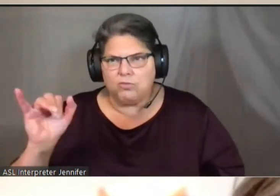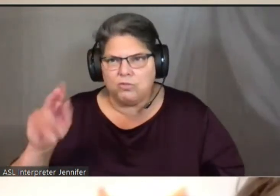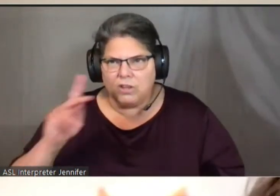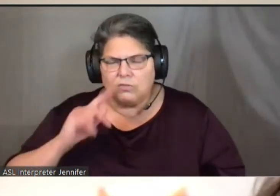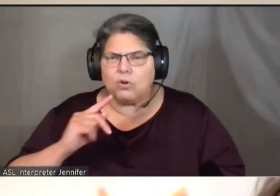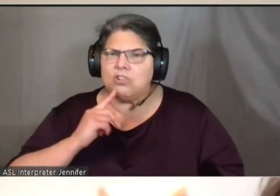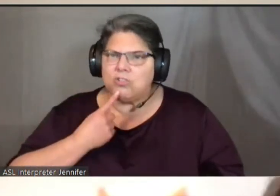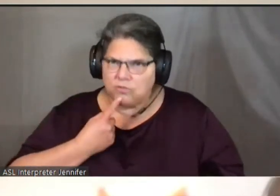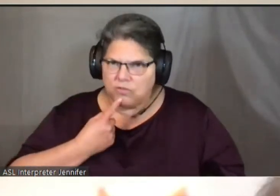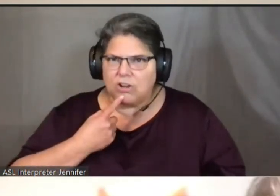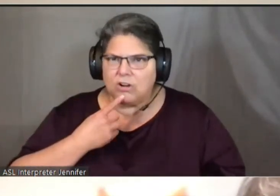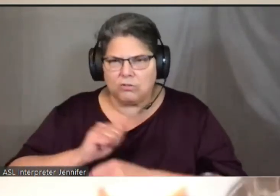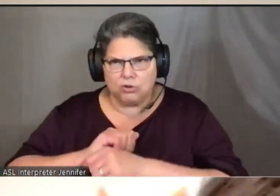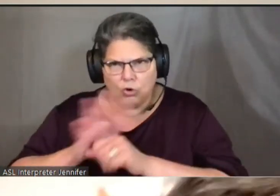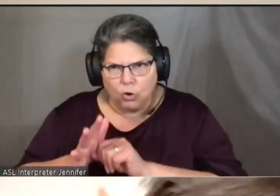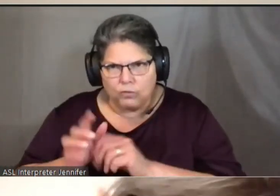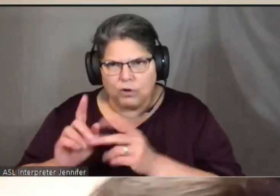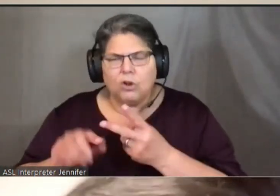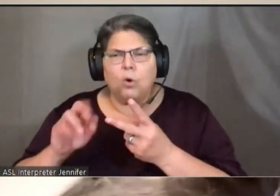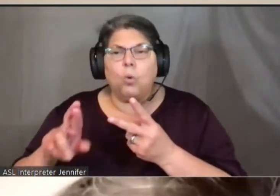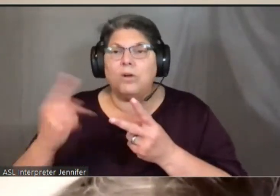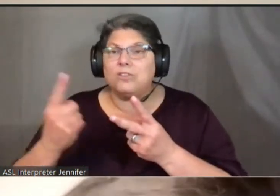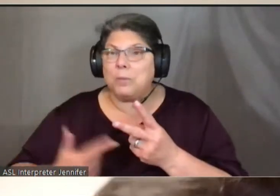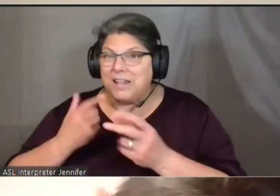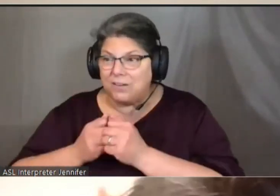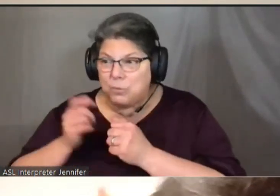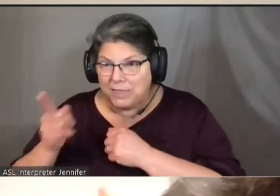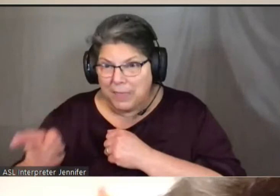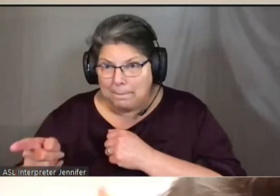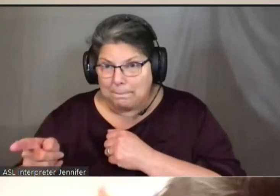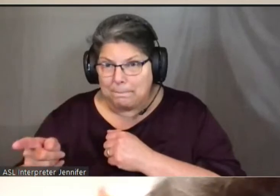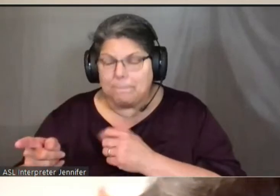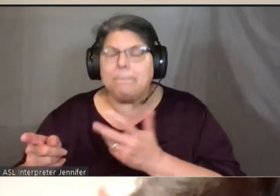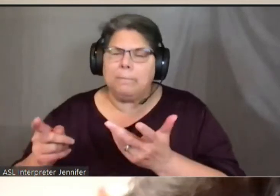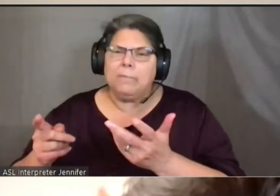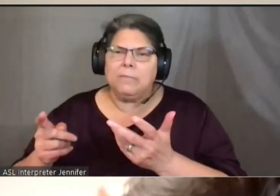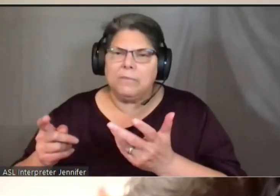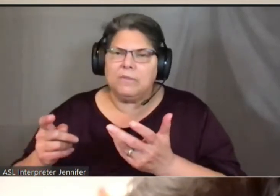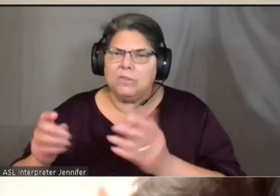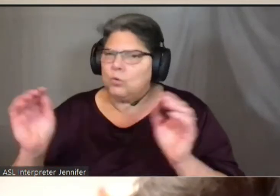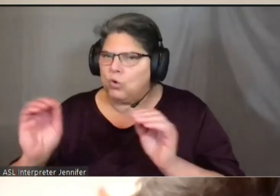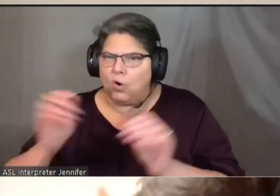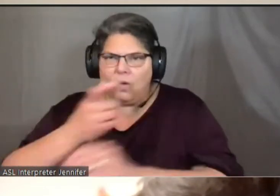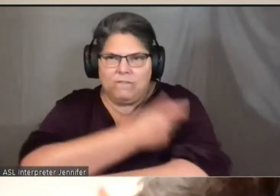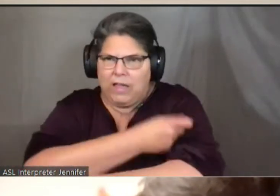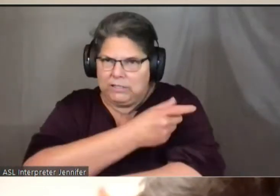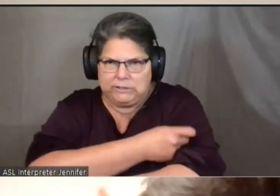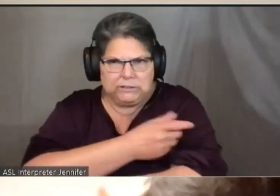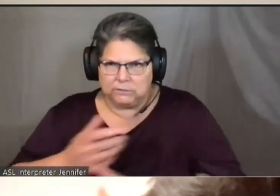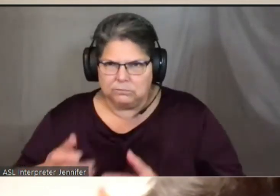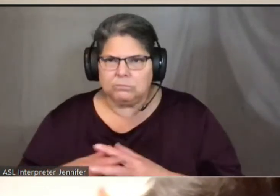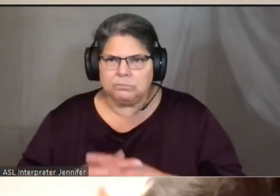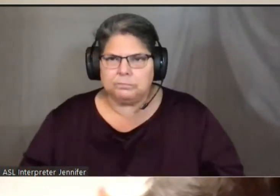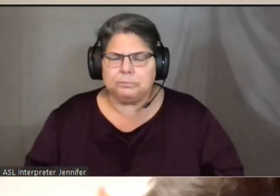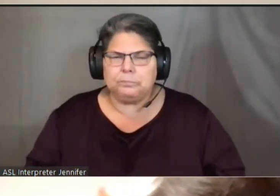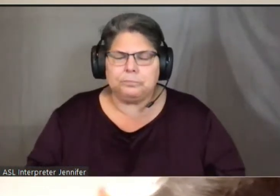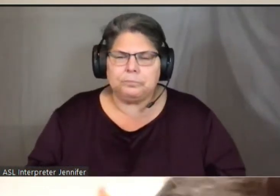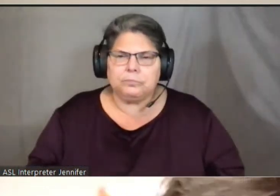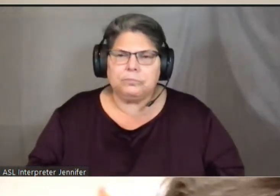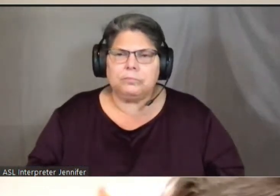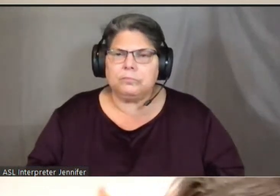an unvaccinated household member who's present in the household. Let me just try and get rid of this